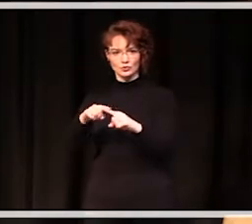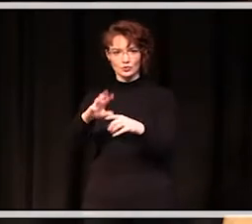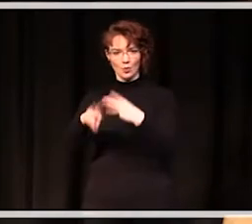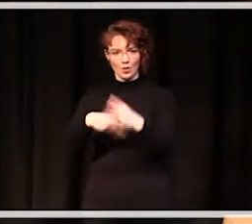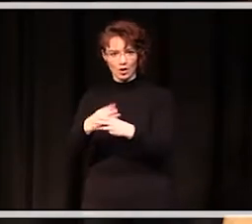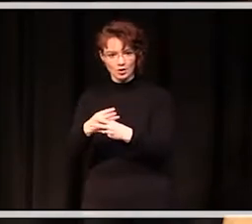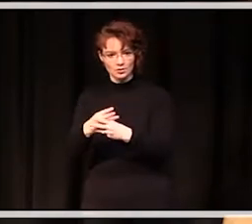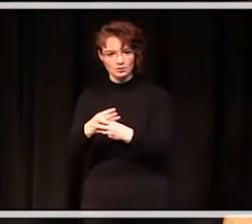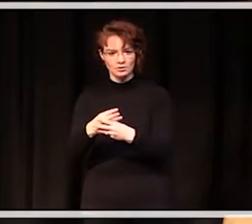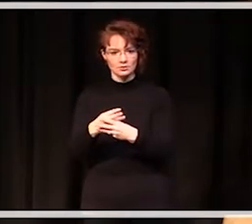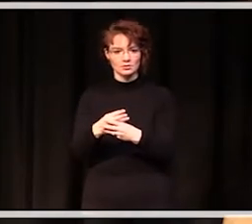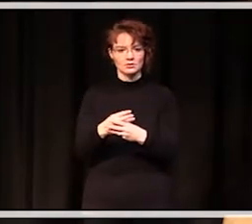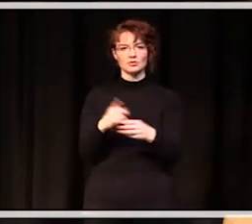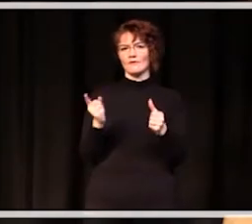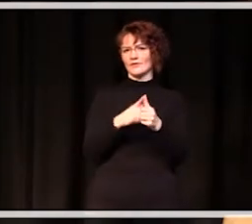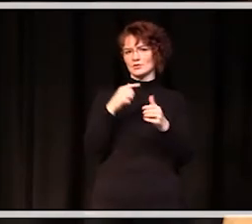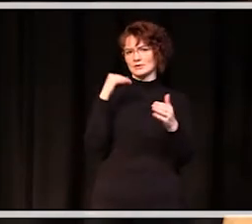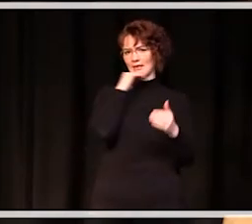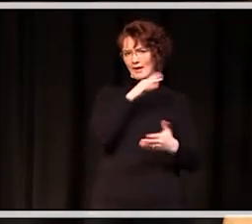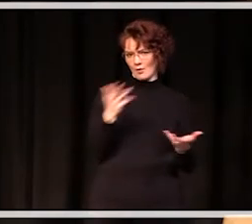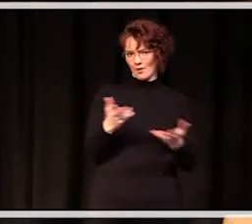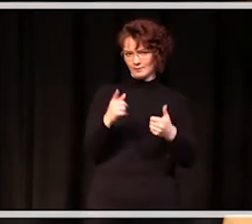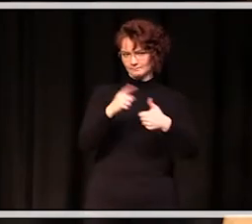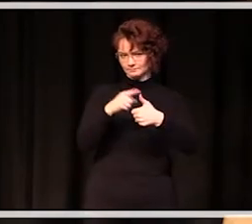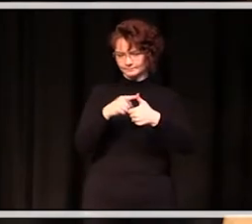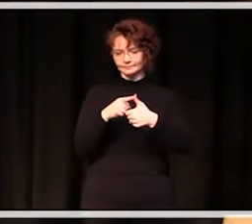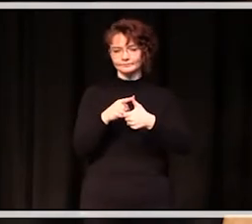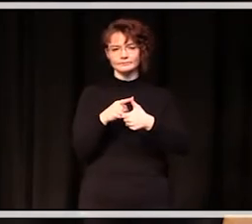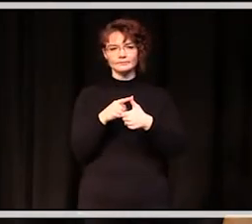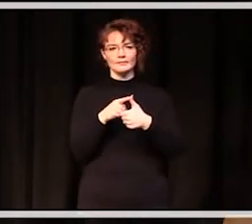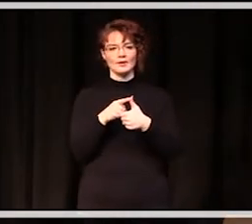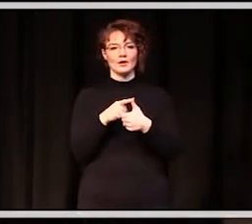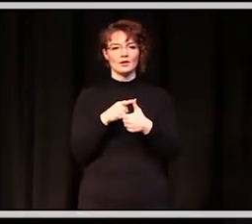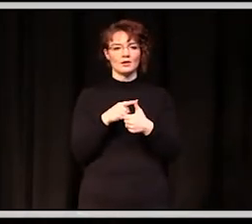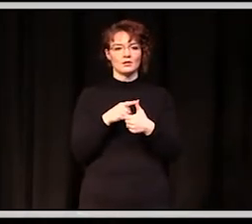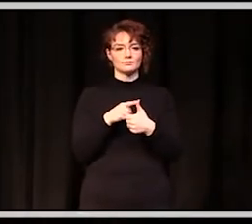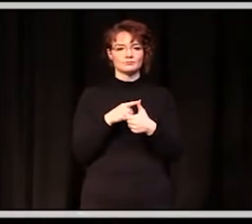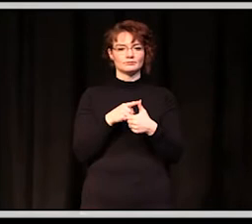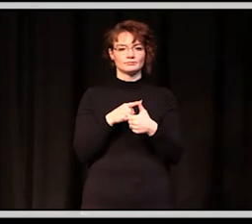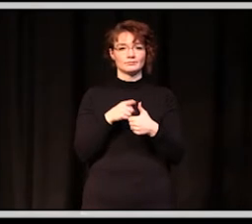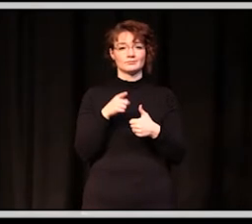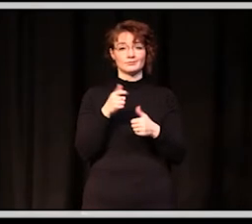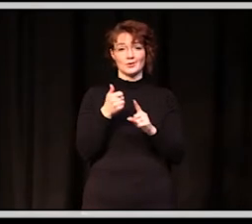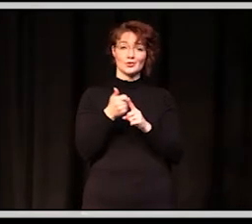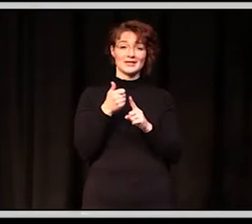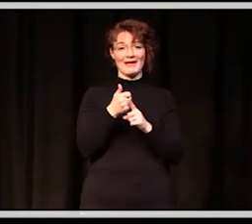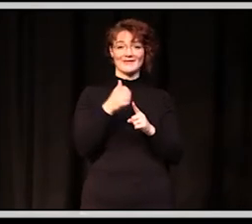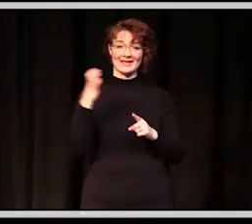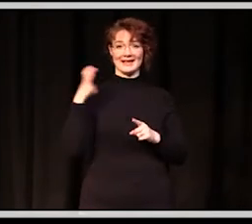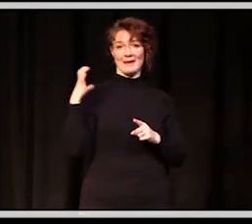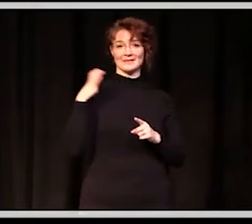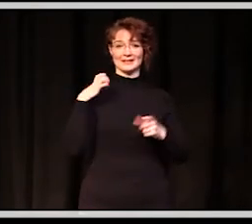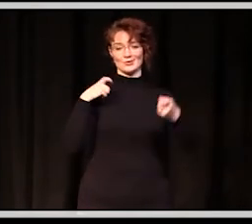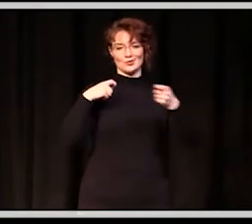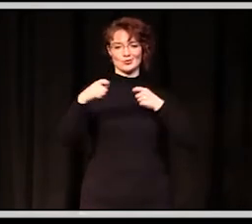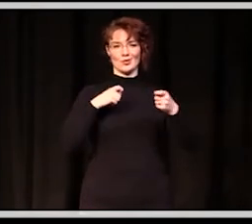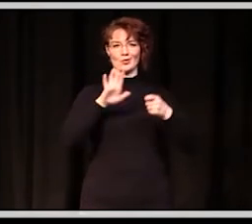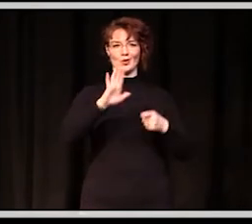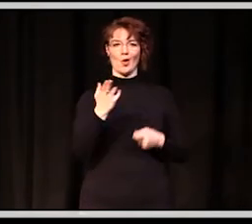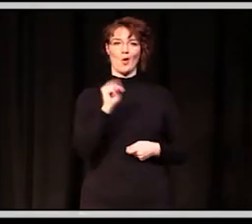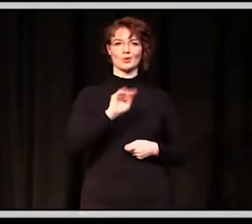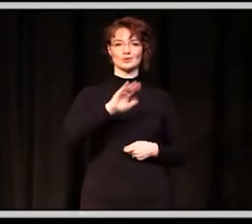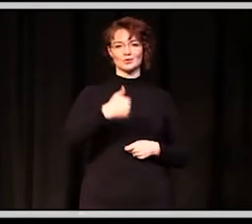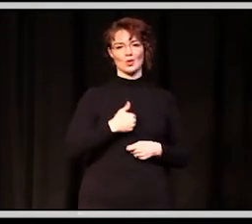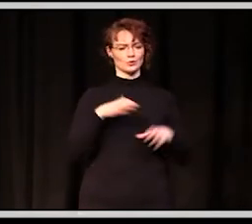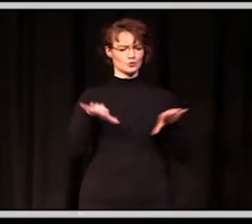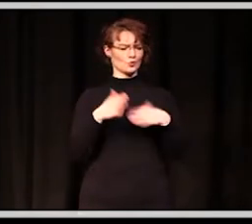so here's our first lie. The first lie is simply this. Look, you're the captain of your soul, so do